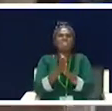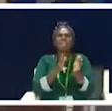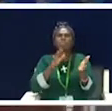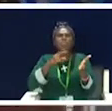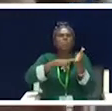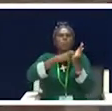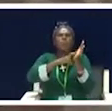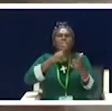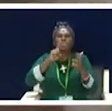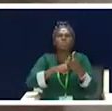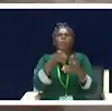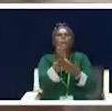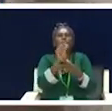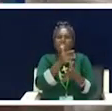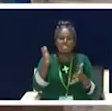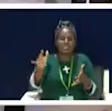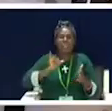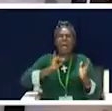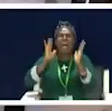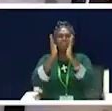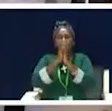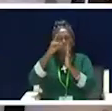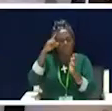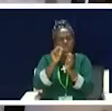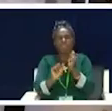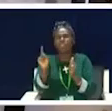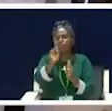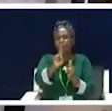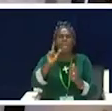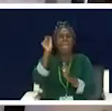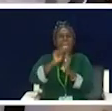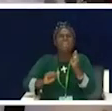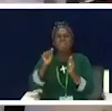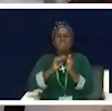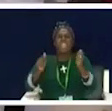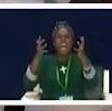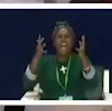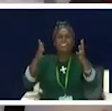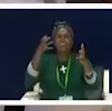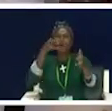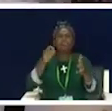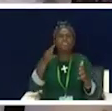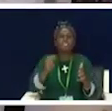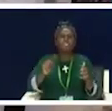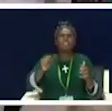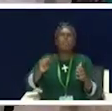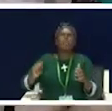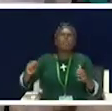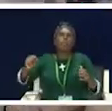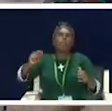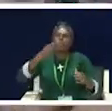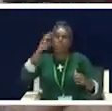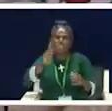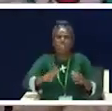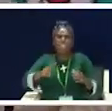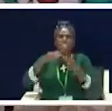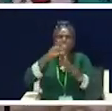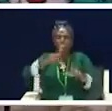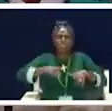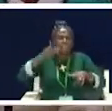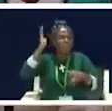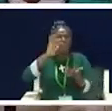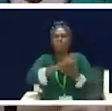pray for everyone tonight. Every hand of the wicked against your life will be too weak to hold